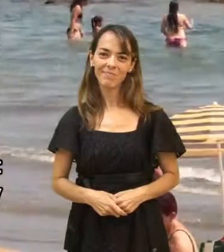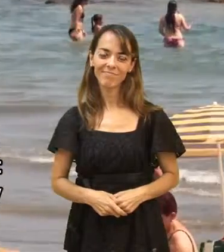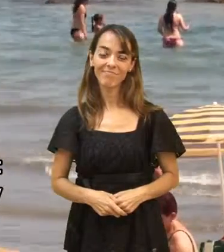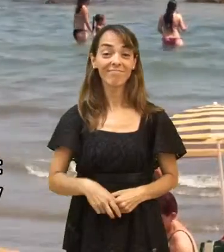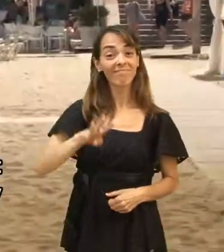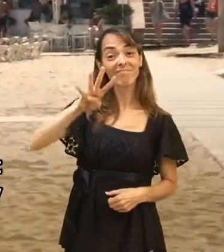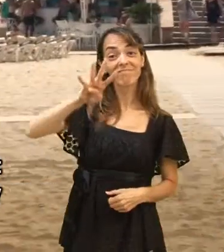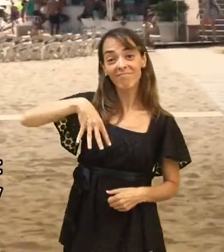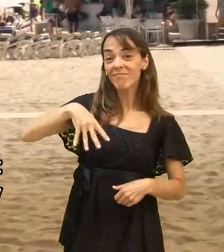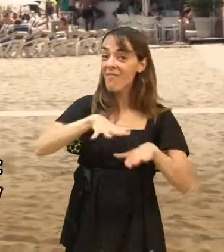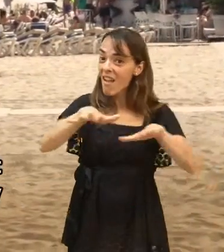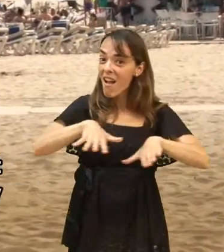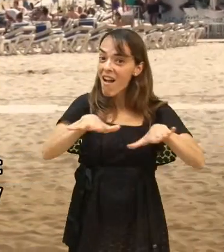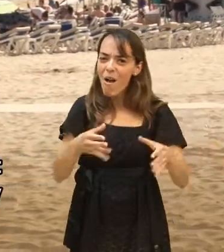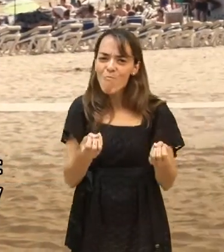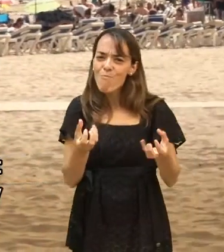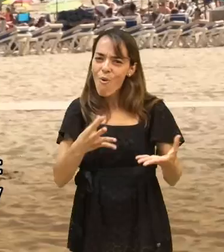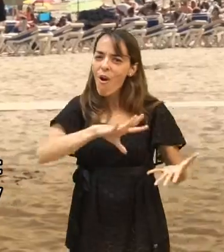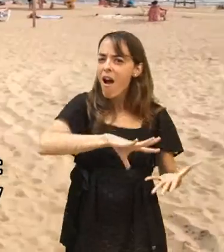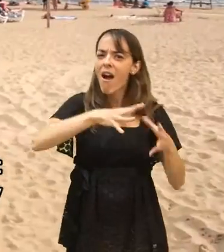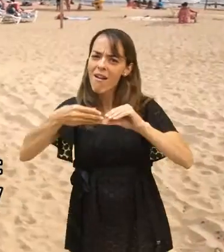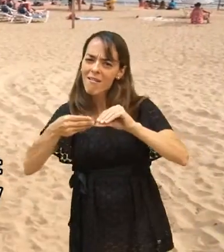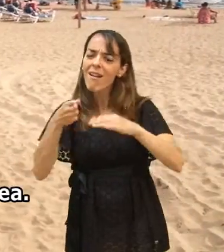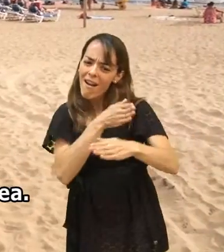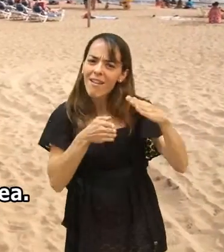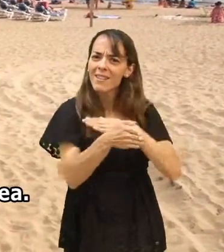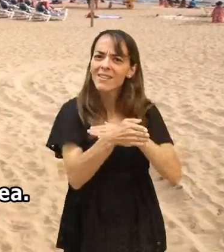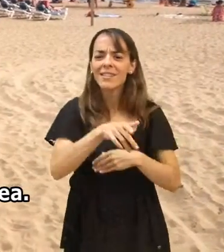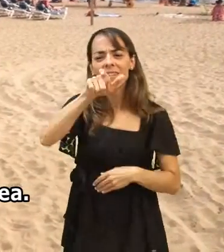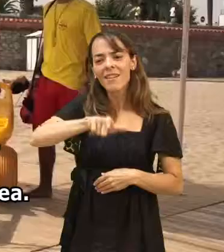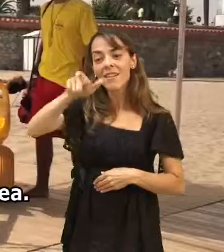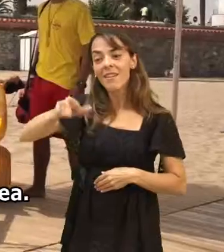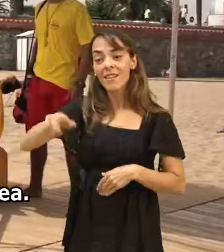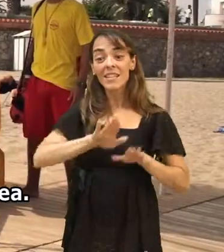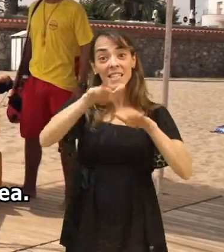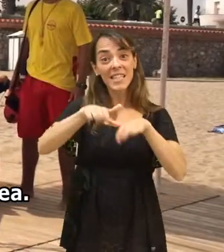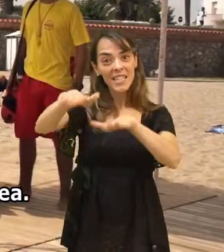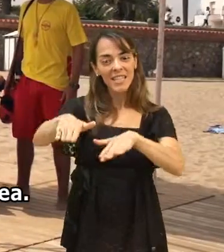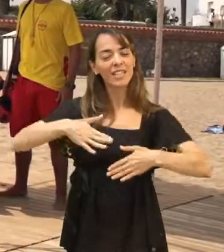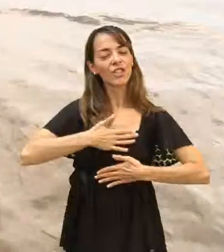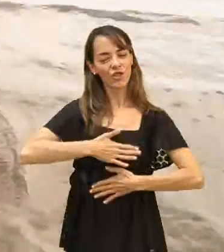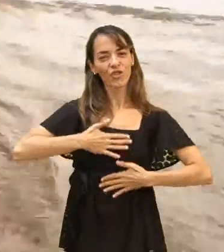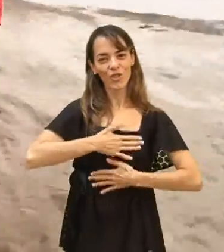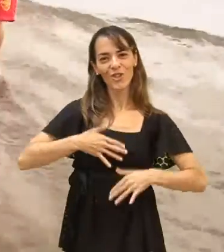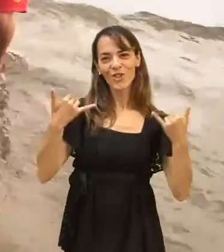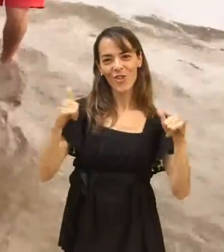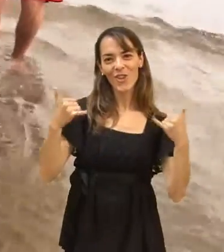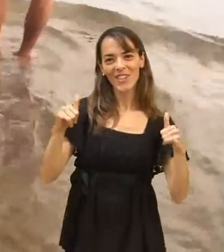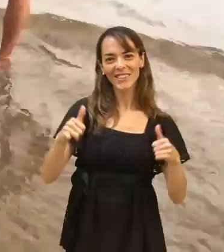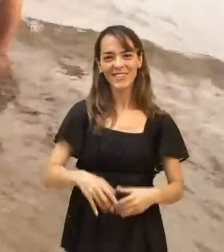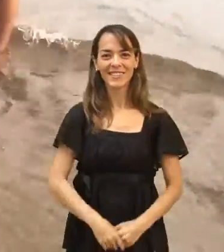Many beaches on the Catalan coast also have the equipment necessary for everyone to be able to enjoy the sea.